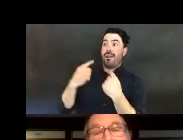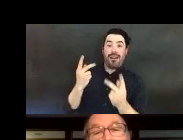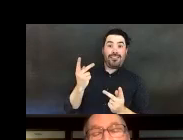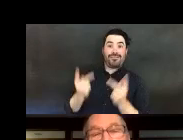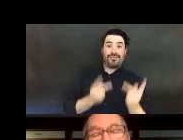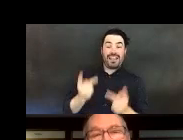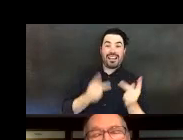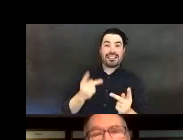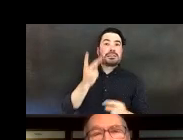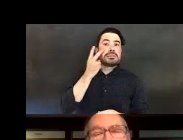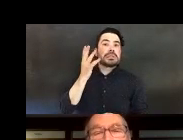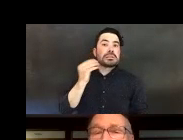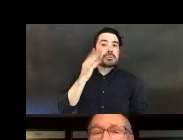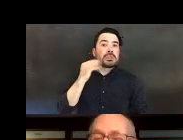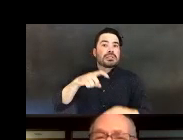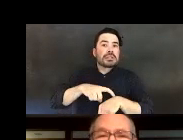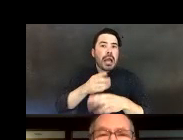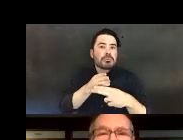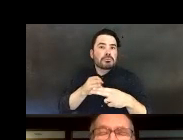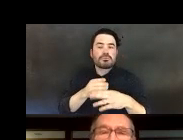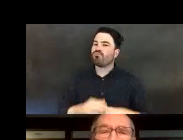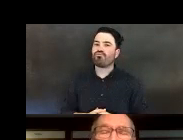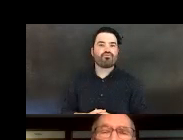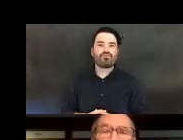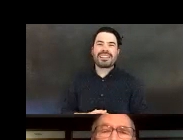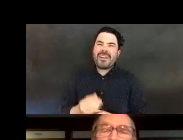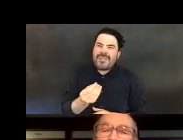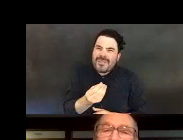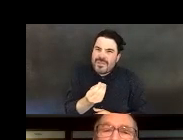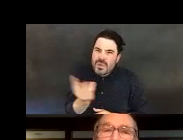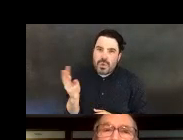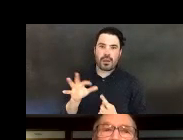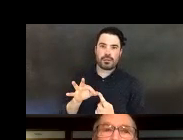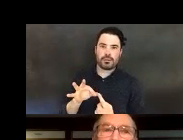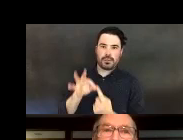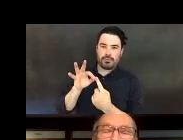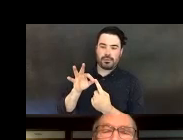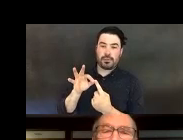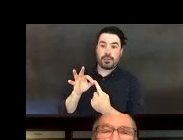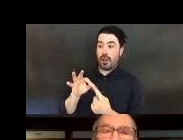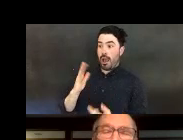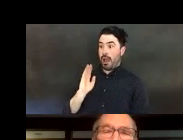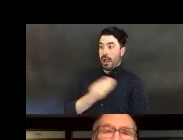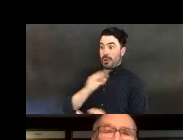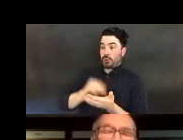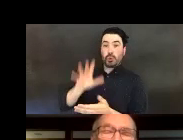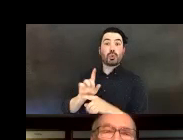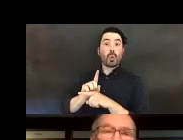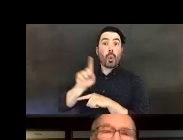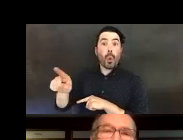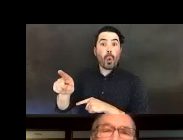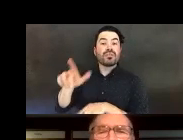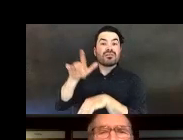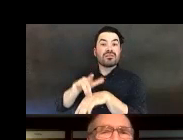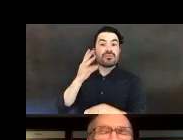in students with very small exceptions or having our students go to other institutions.